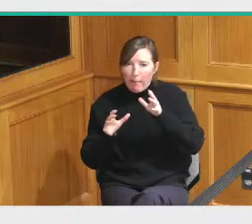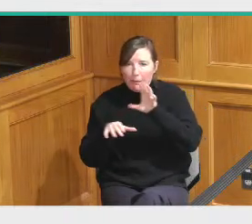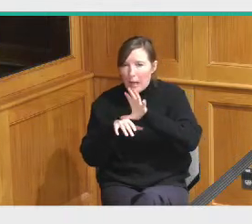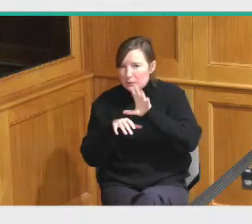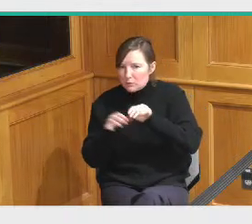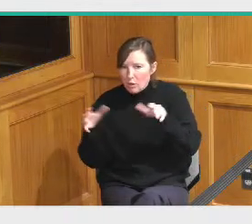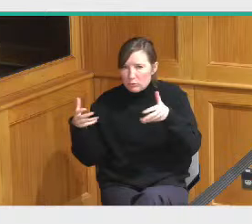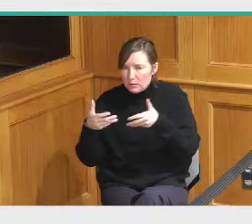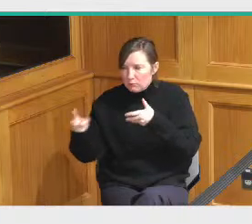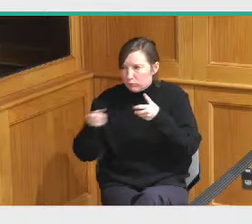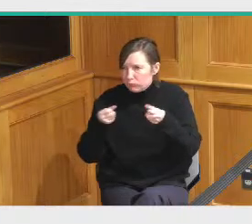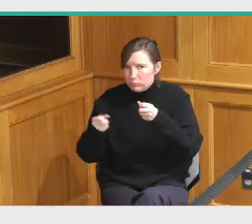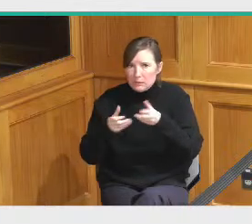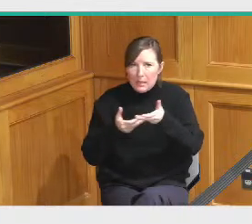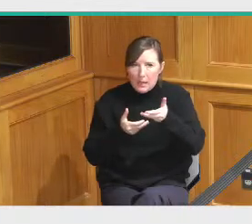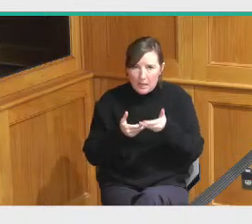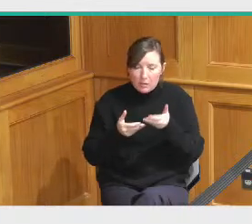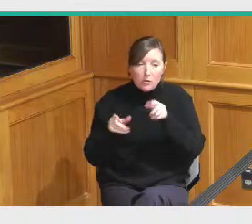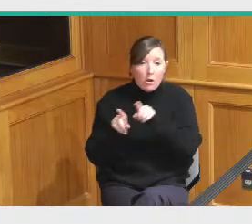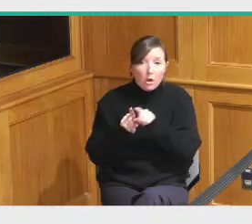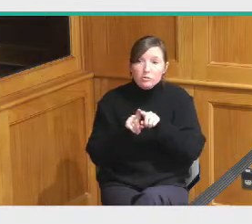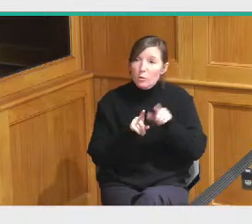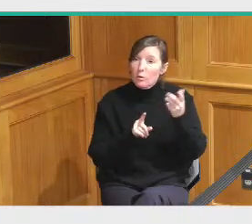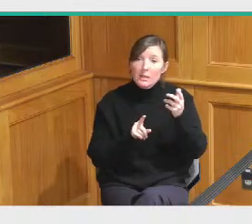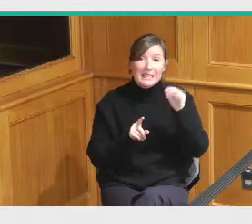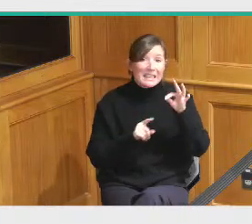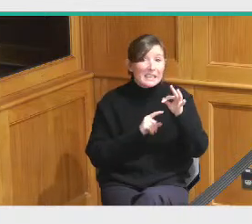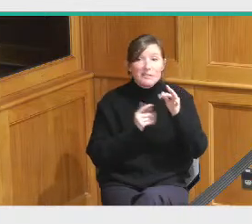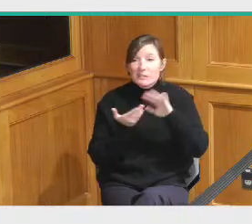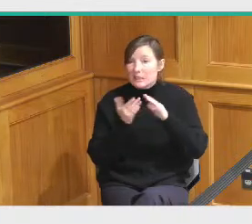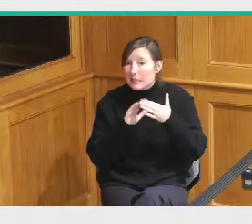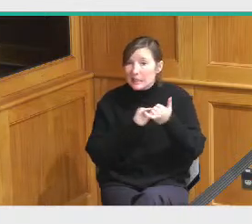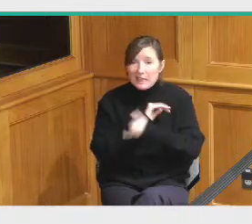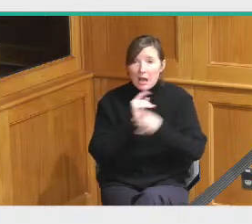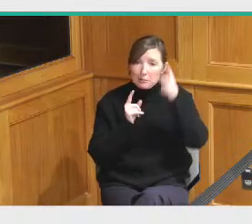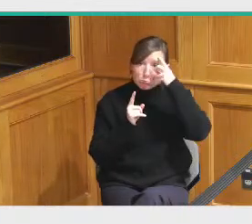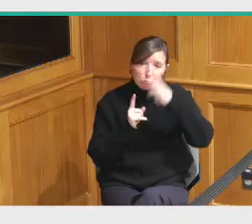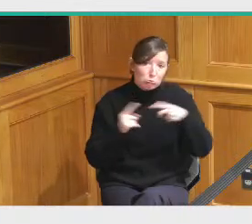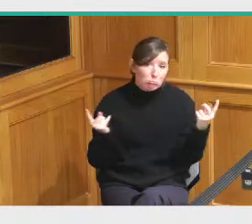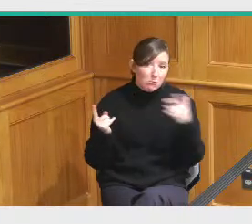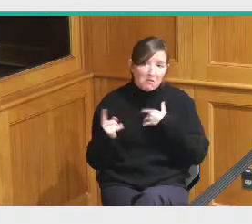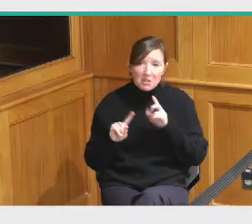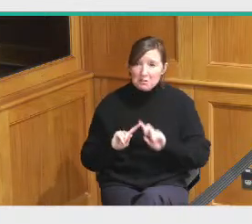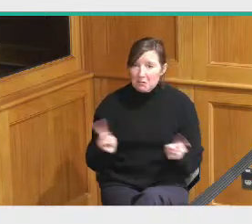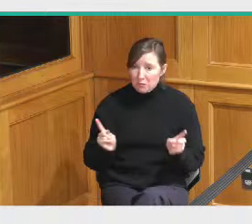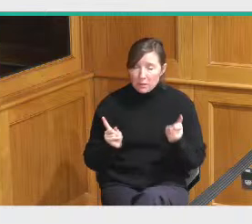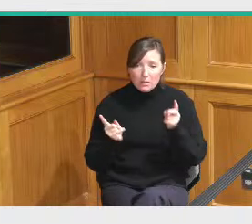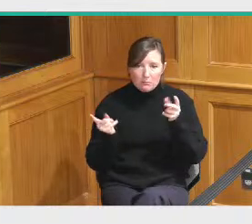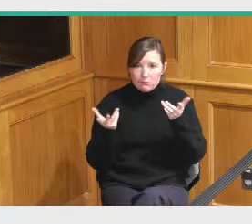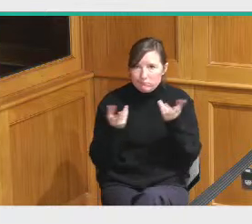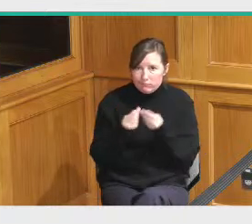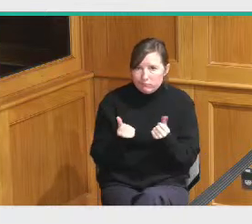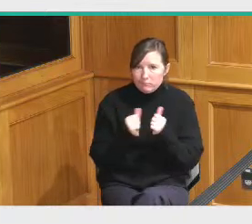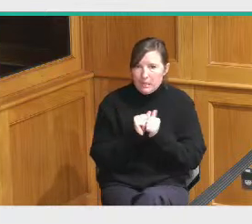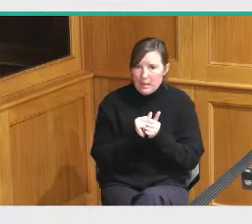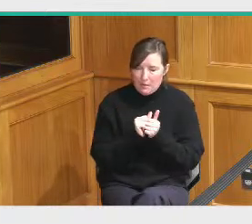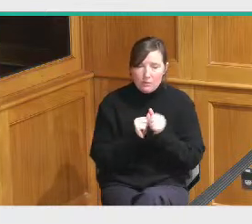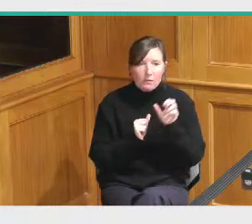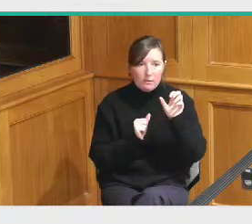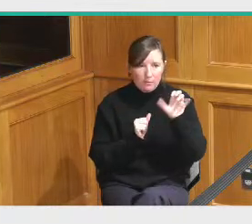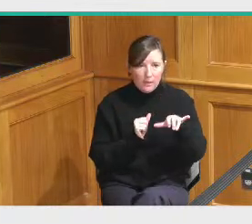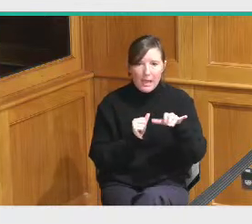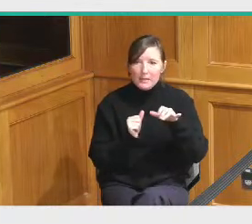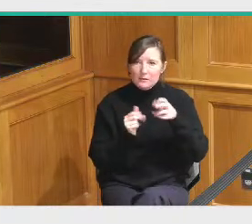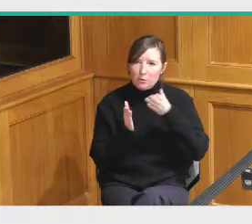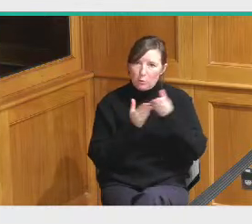dispute resolutions. If the city and the county feel differently about an issue, how does that work? And that is essentially handled through an